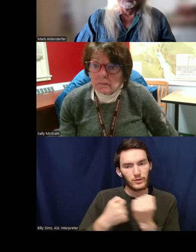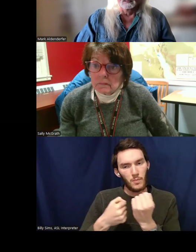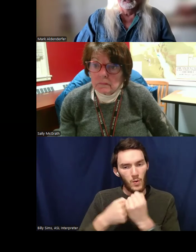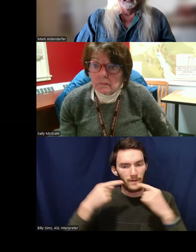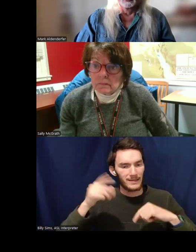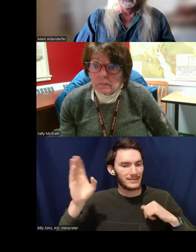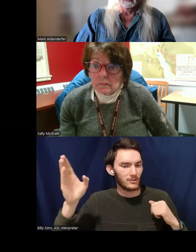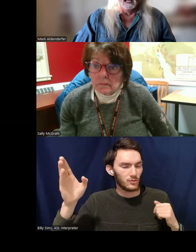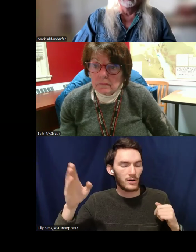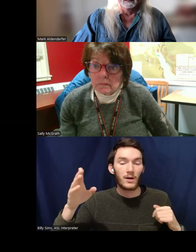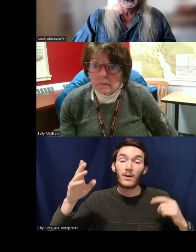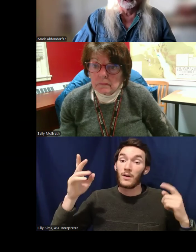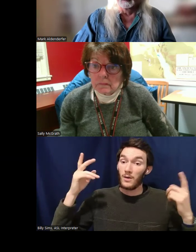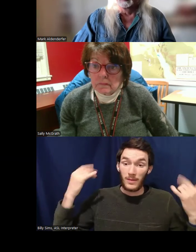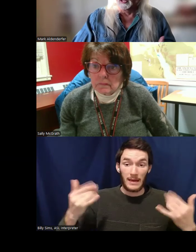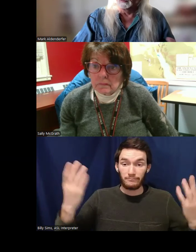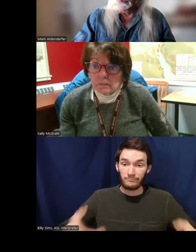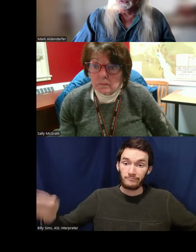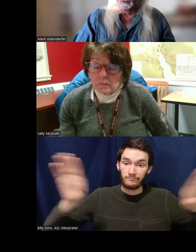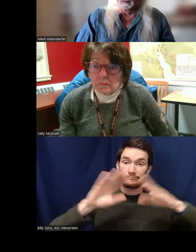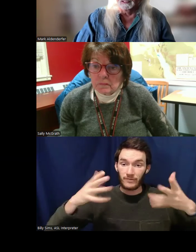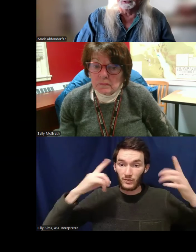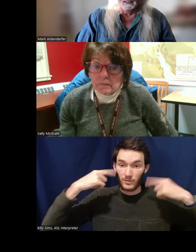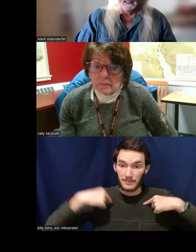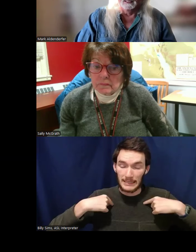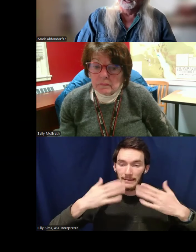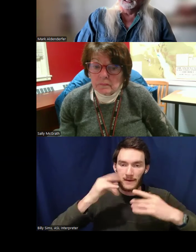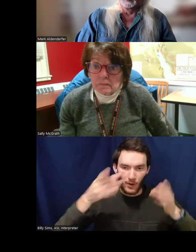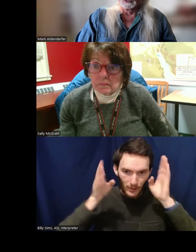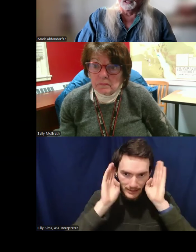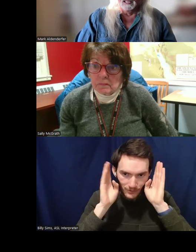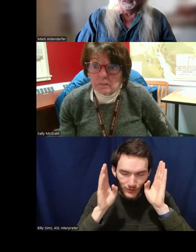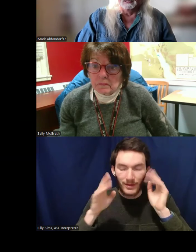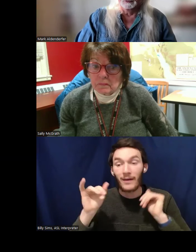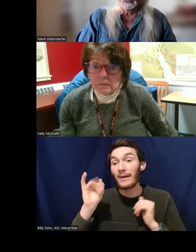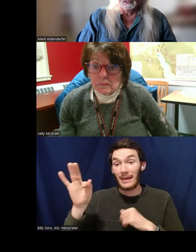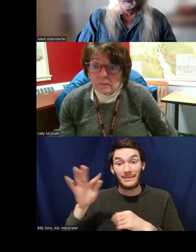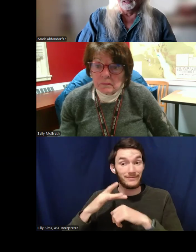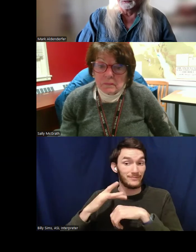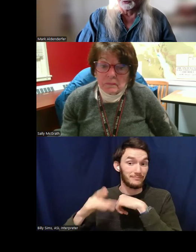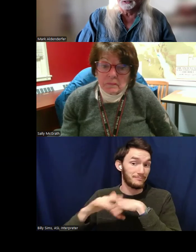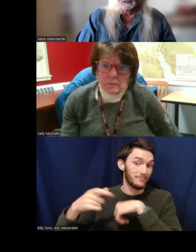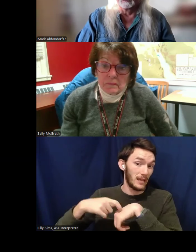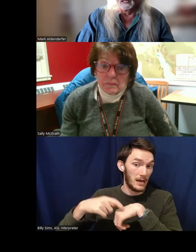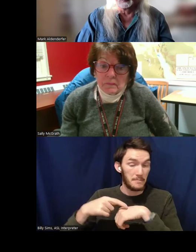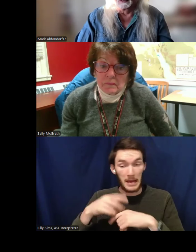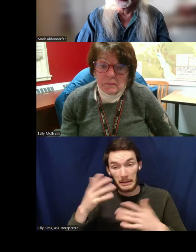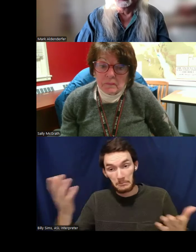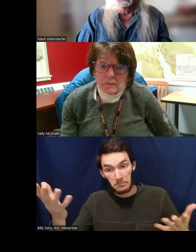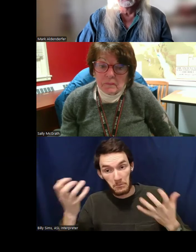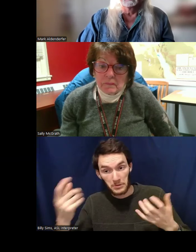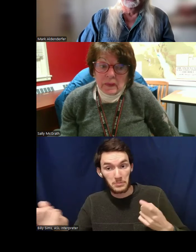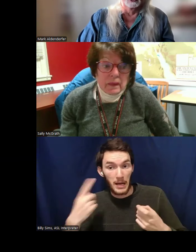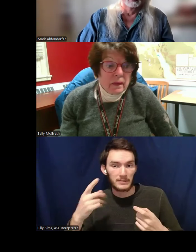lecture. And with that, I'm finished. Thank you very much for your attention. And if there's time and interest, I'll answer questions if that's